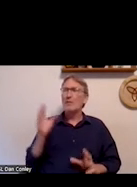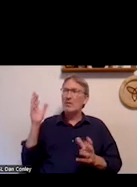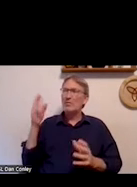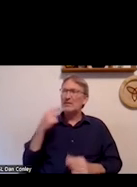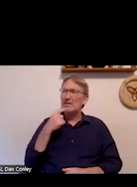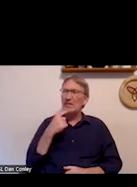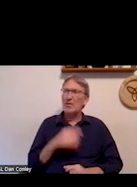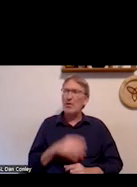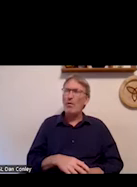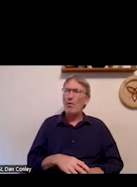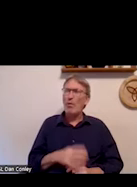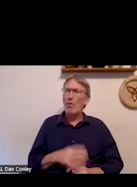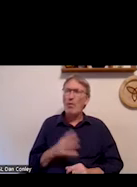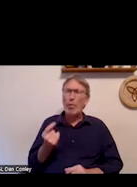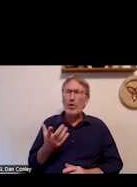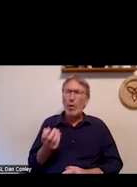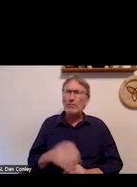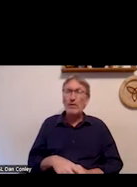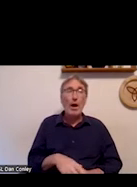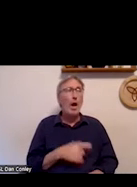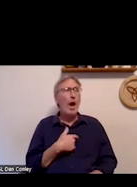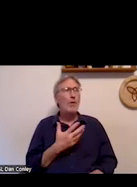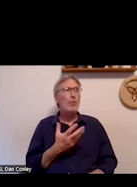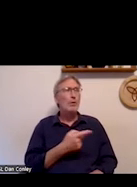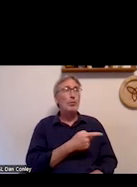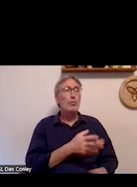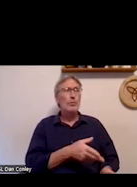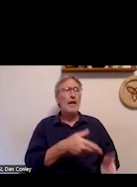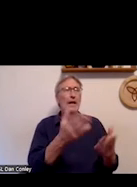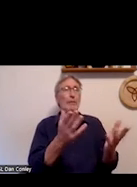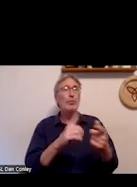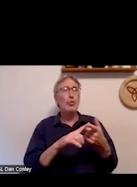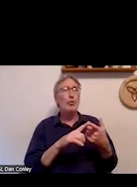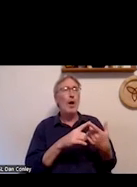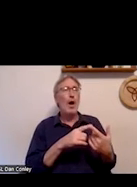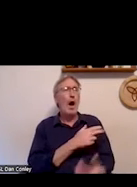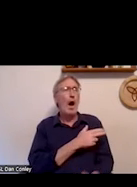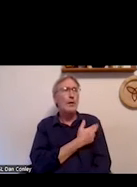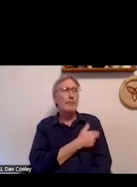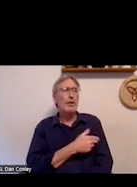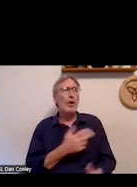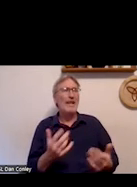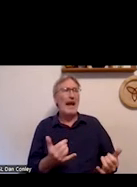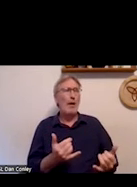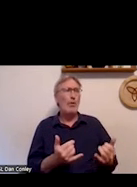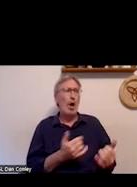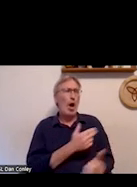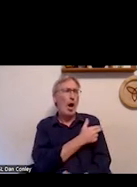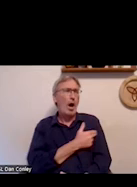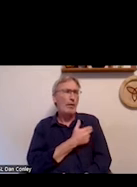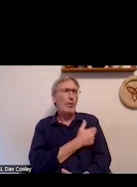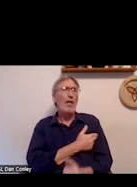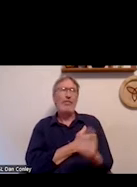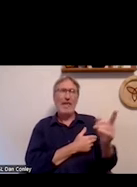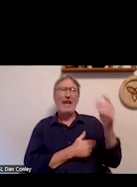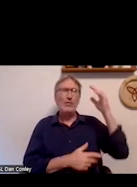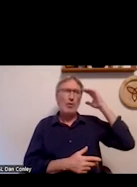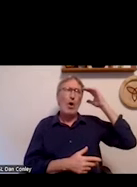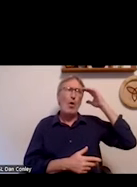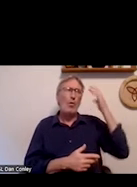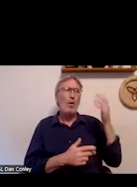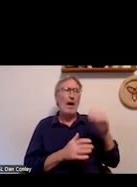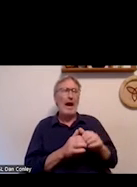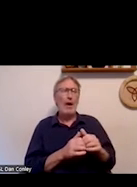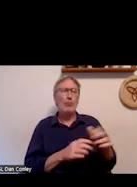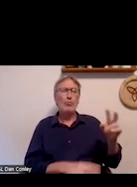So what are you wanting us to do? I want you to take him to the hospital, transport him down to the hospital, and they'll know what to do with him. They'll know how to check him